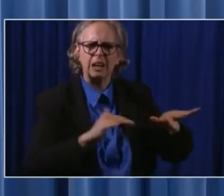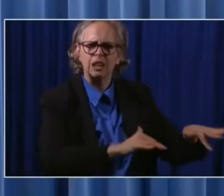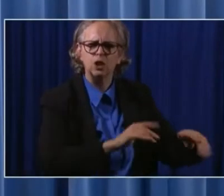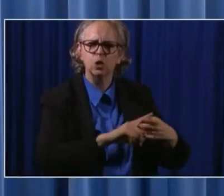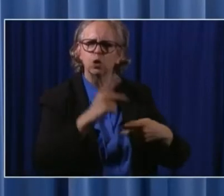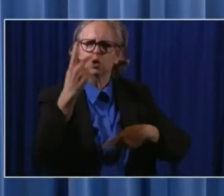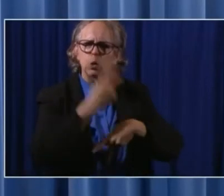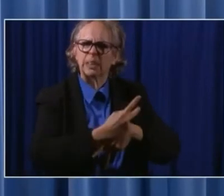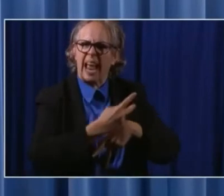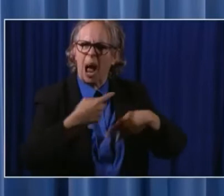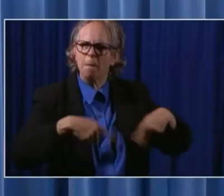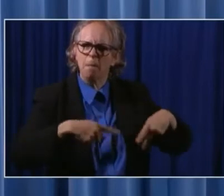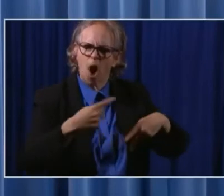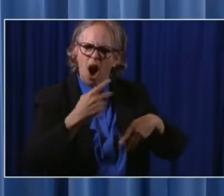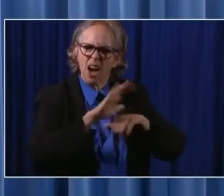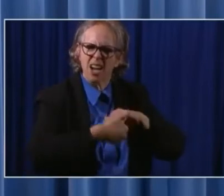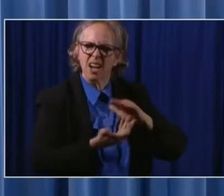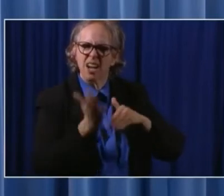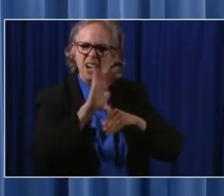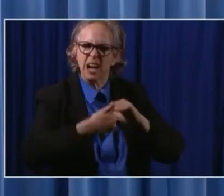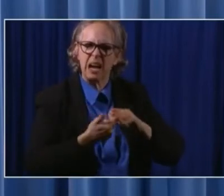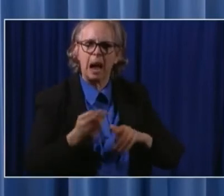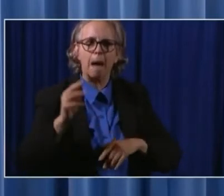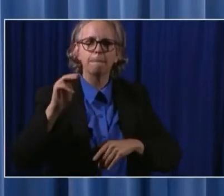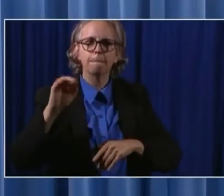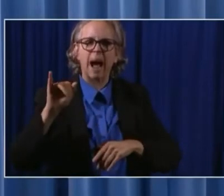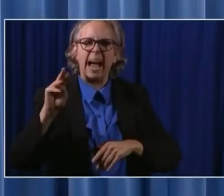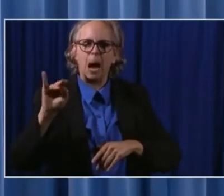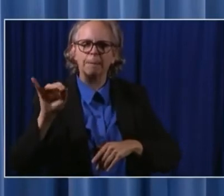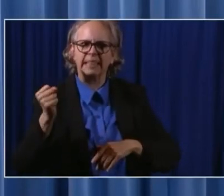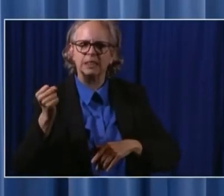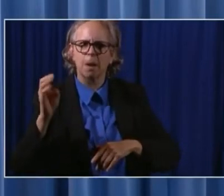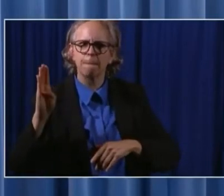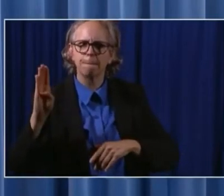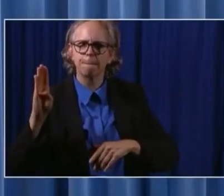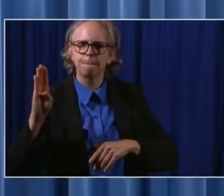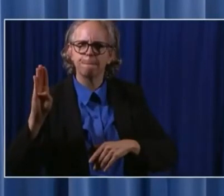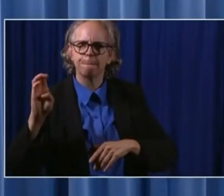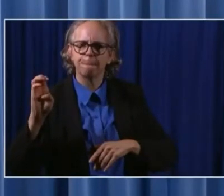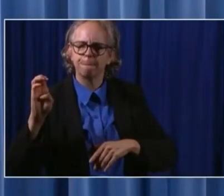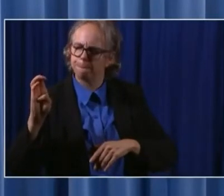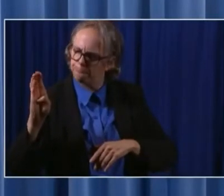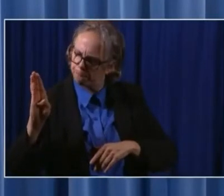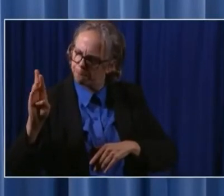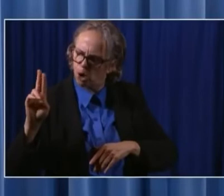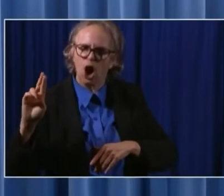as many as 50 people in attendance. Dozens of students from Miamisburg High School and